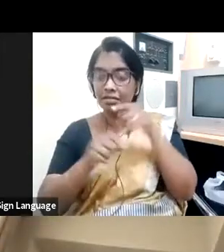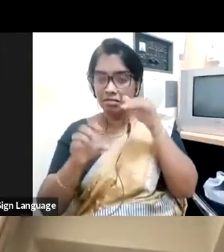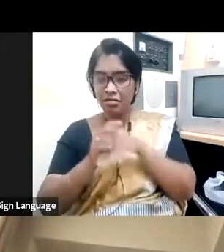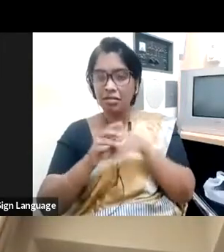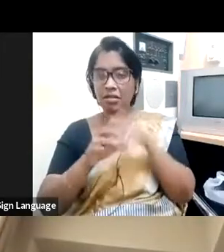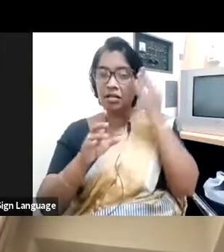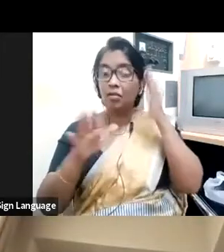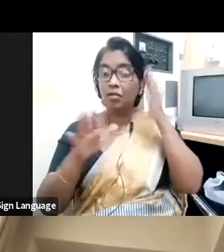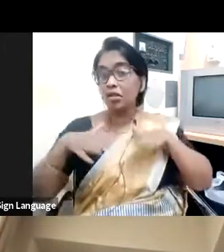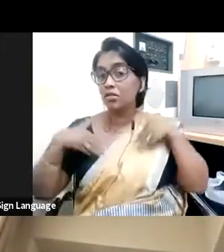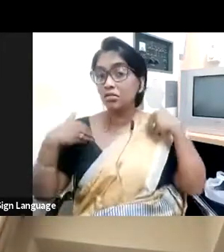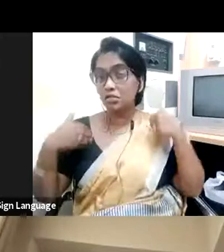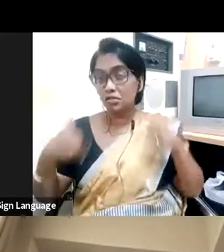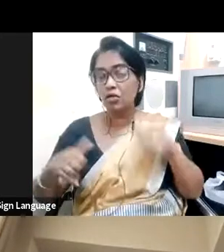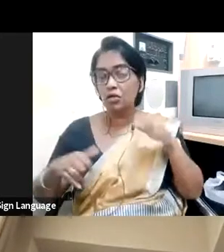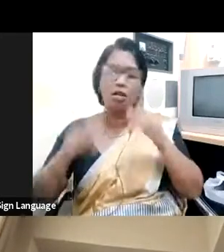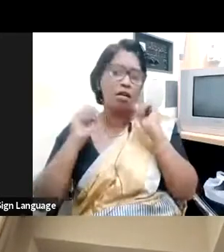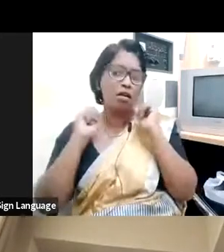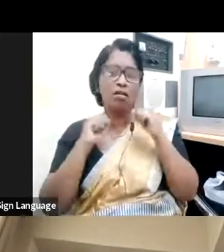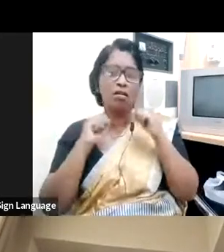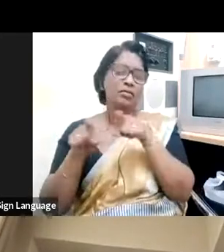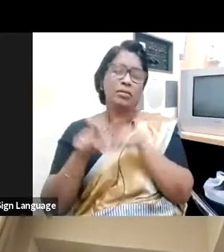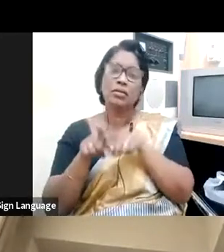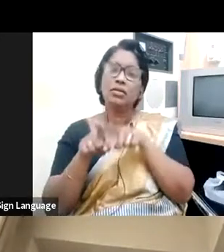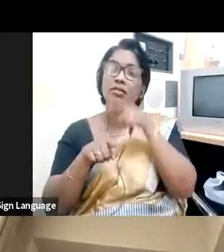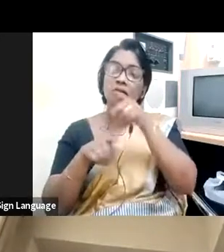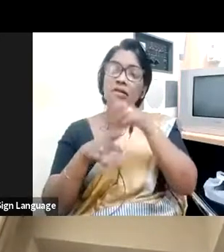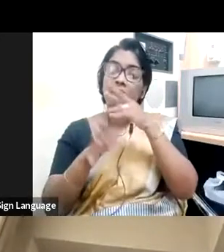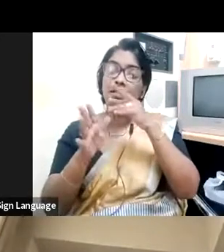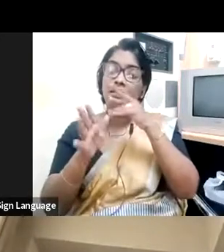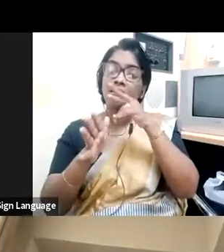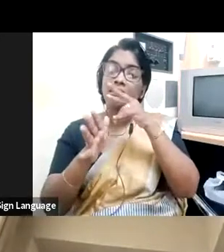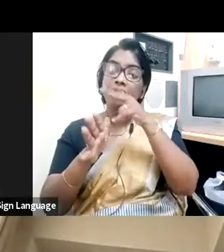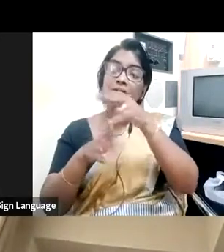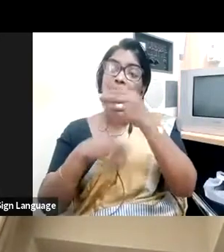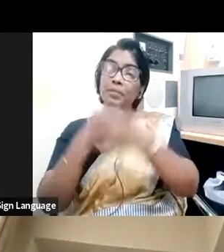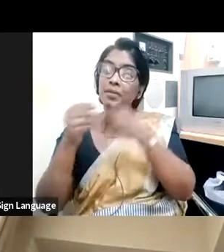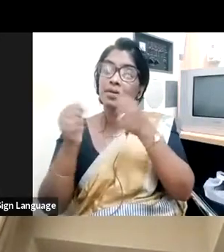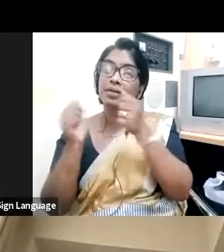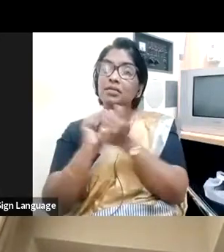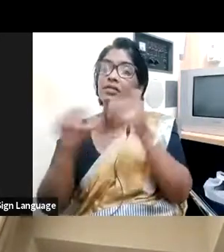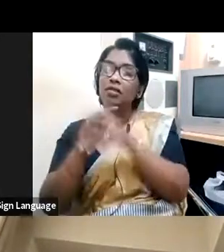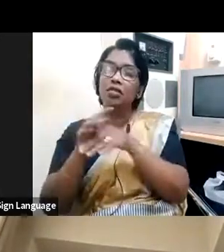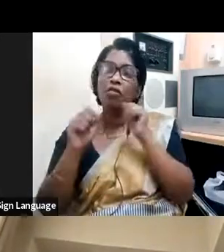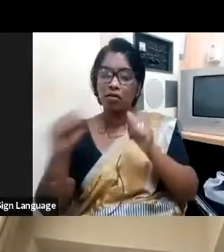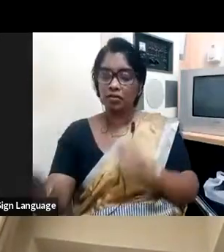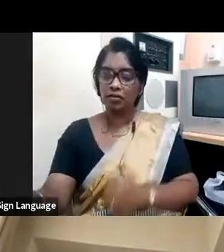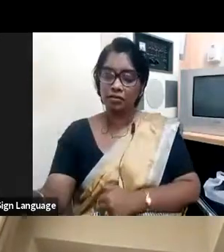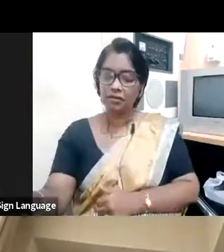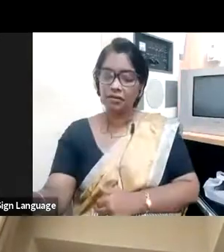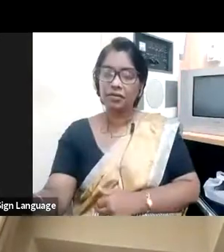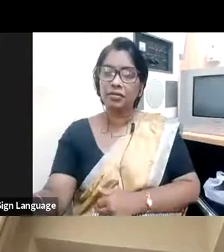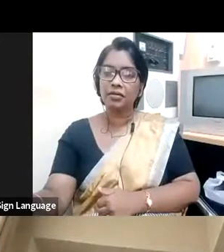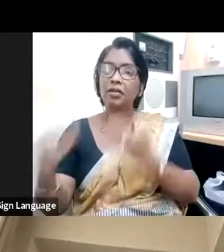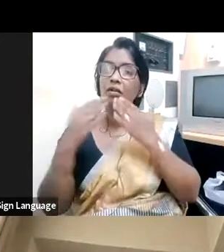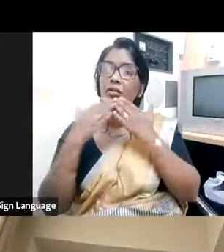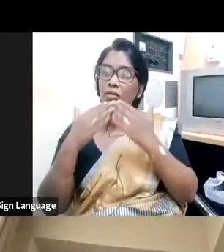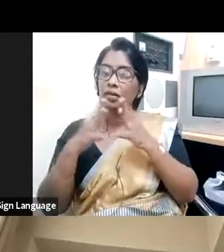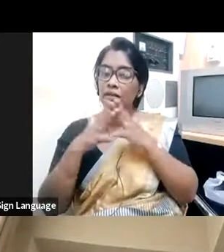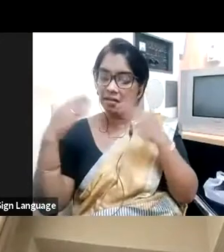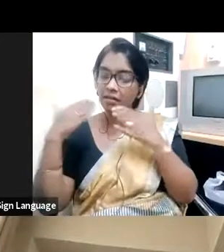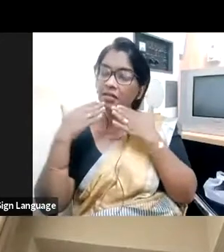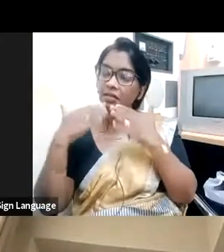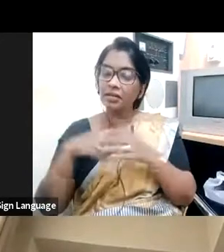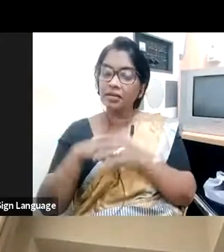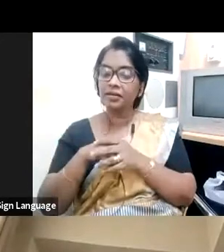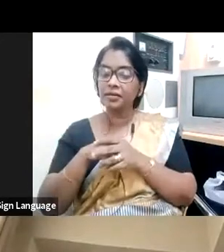this complemented your business in a way? Over to you, Pilar. So, thank you. In this area of feminine hygiene